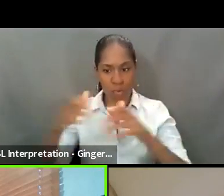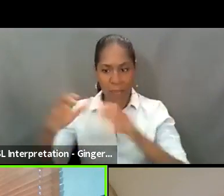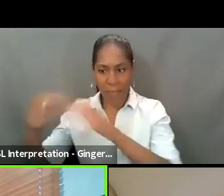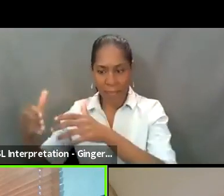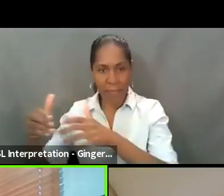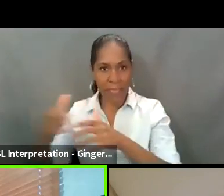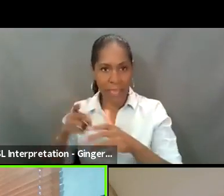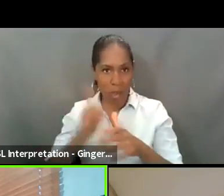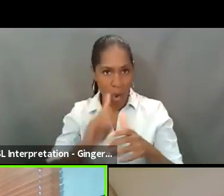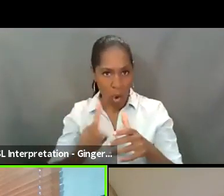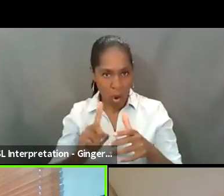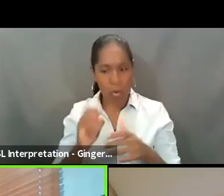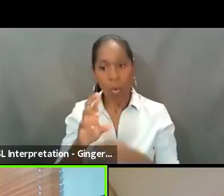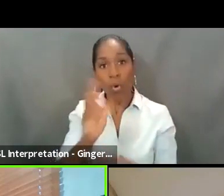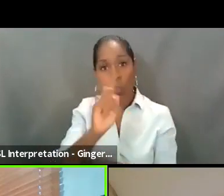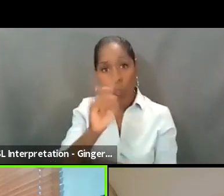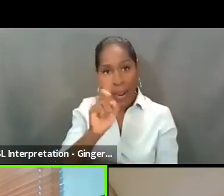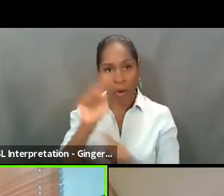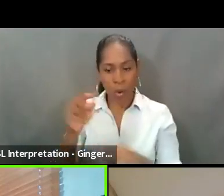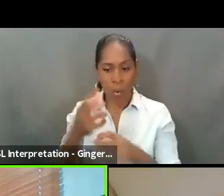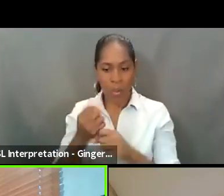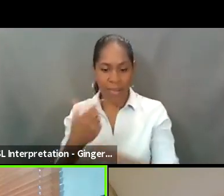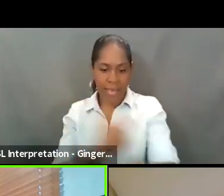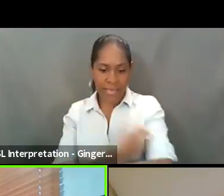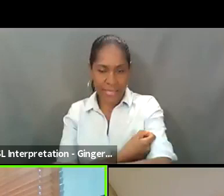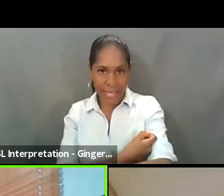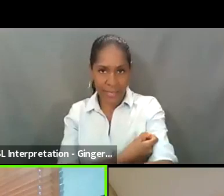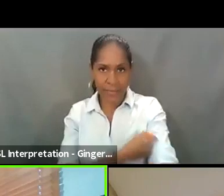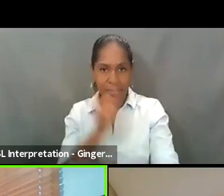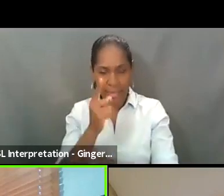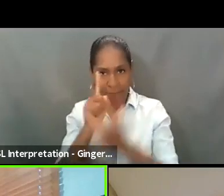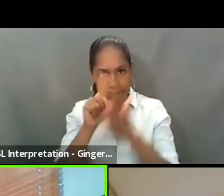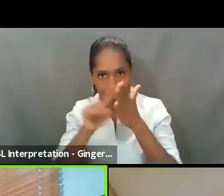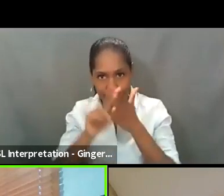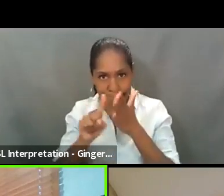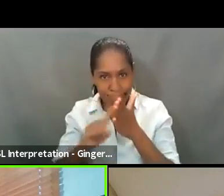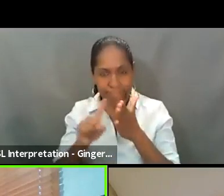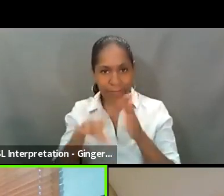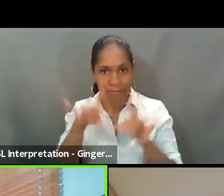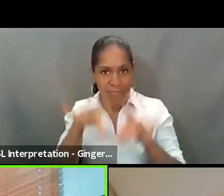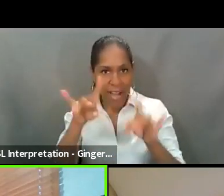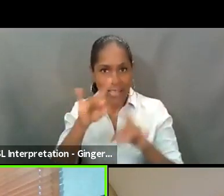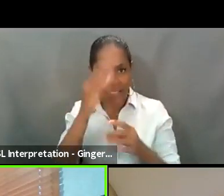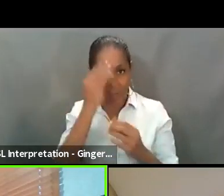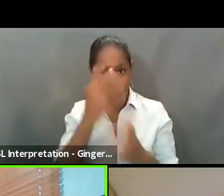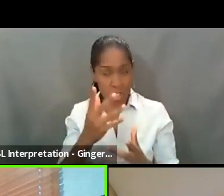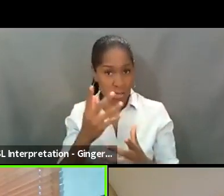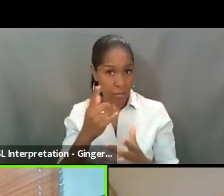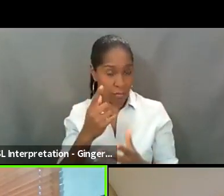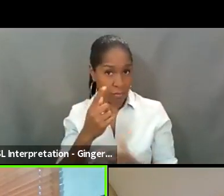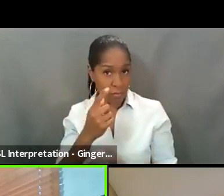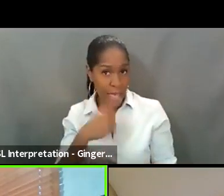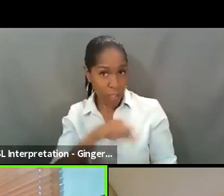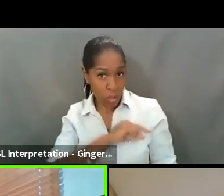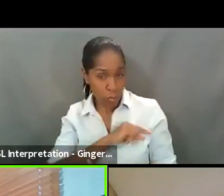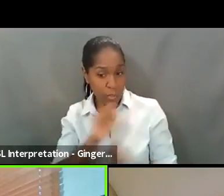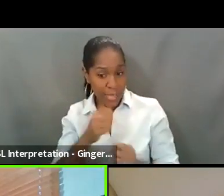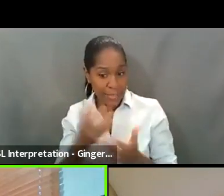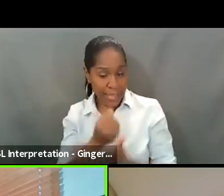can they go get a vaccine. Are they eligible to get the vaccine right now? Basically,